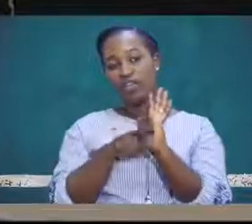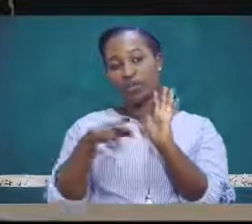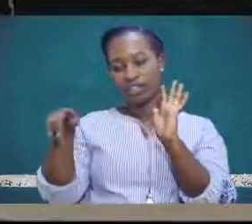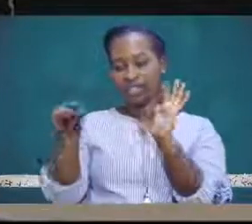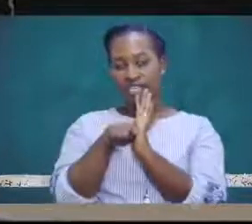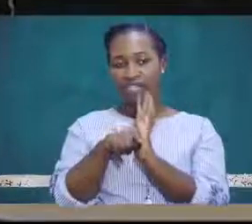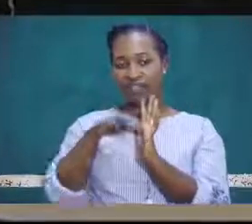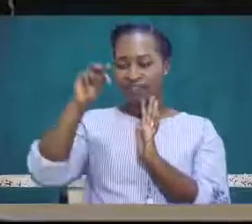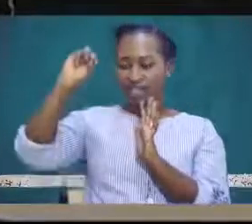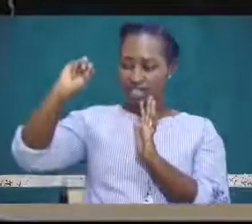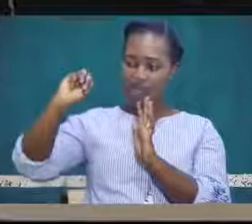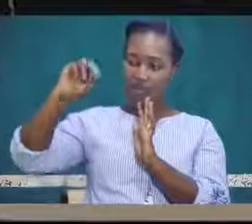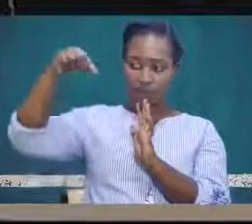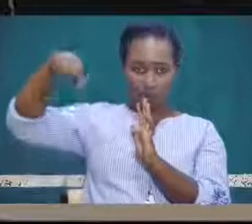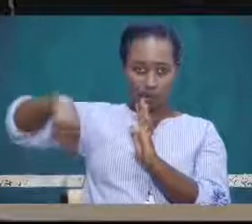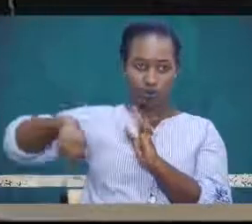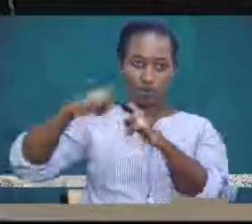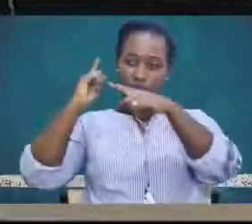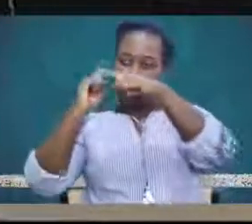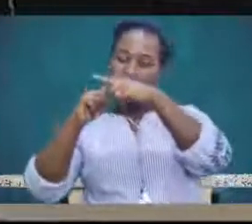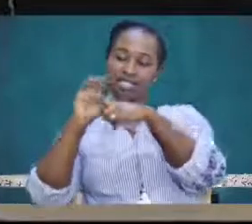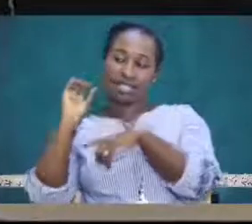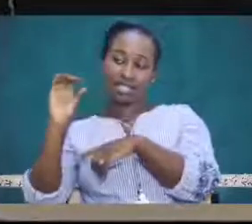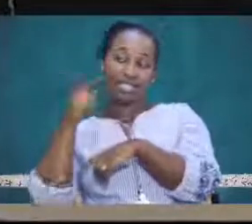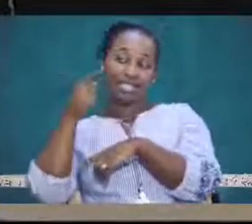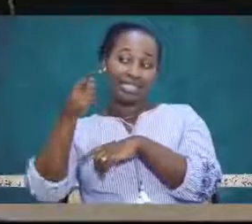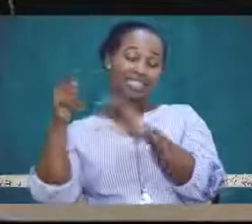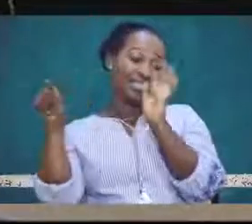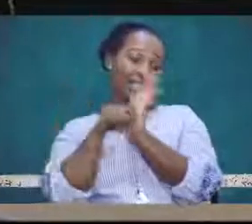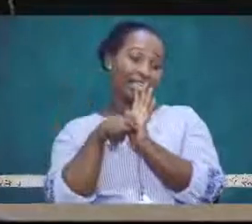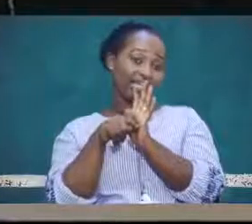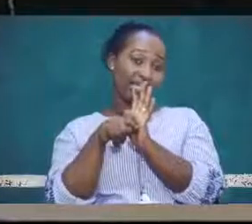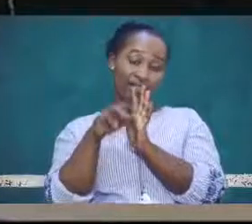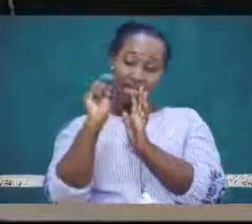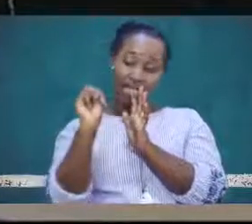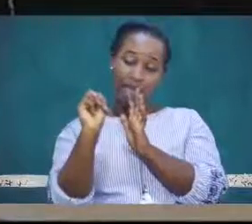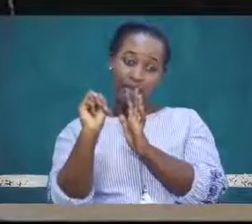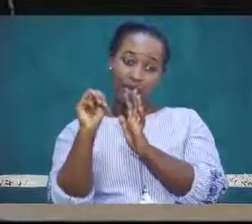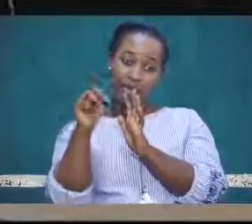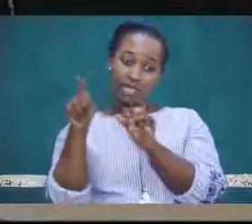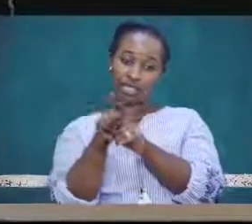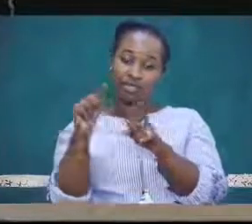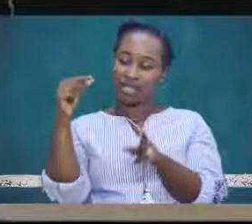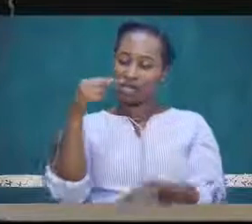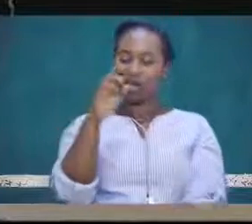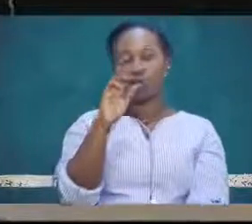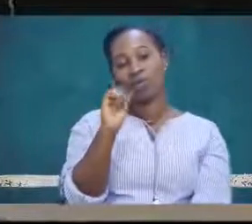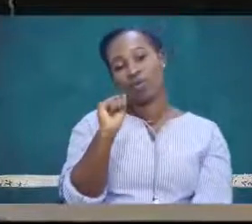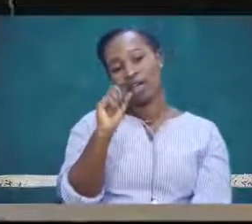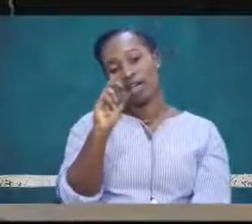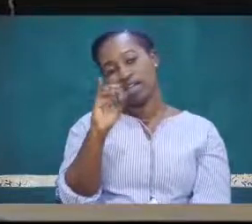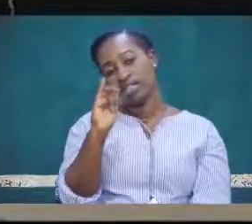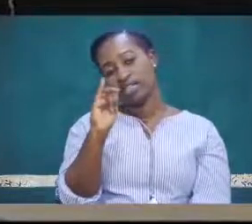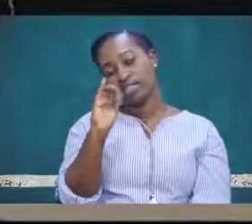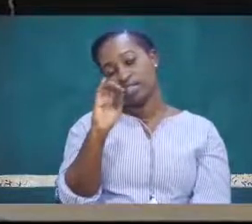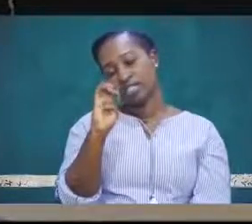plus n letter c. So this negative m is the gradient, the slope.